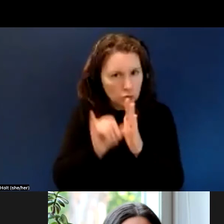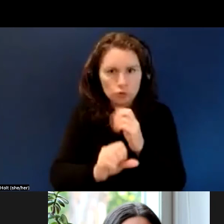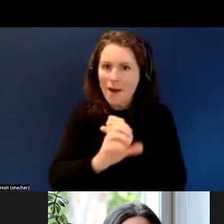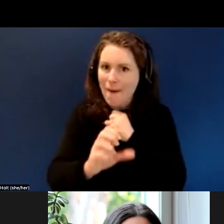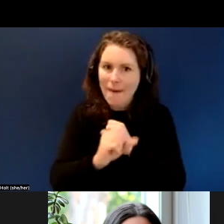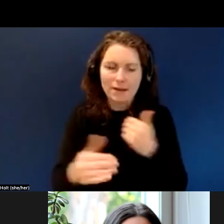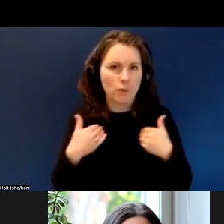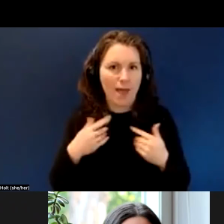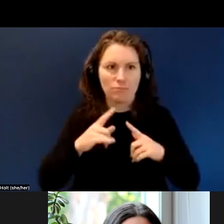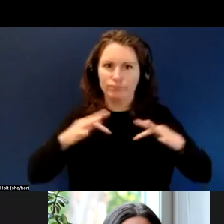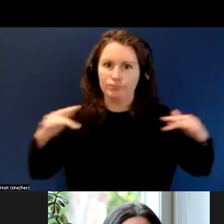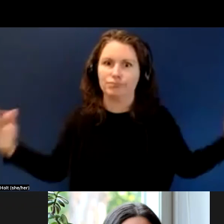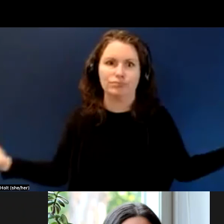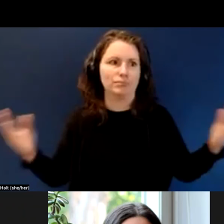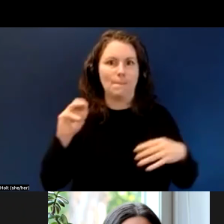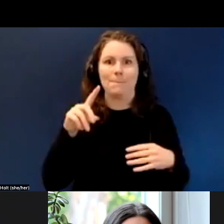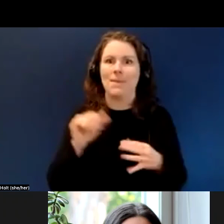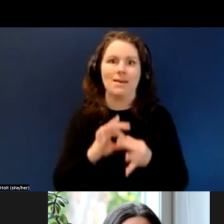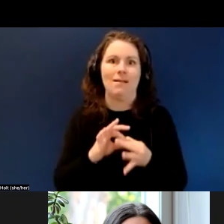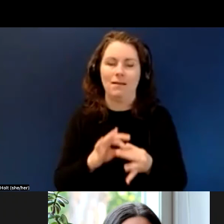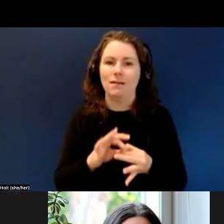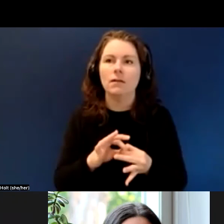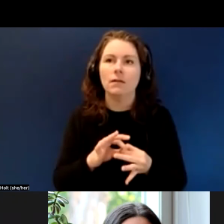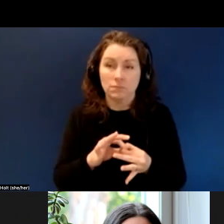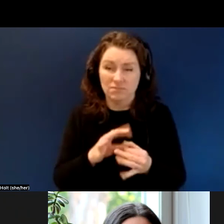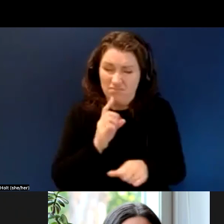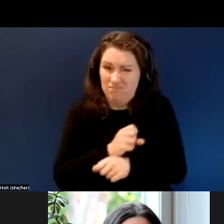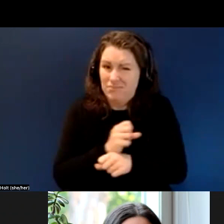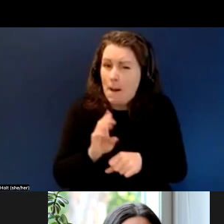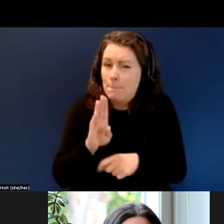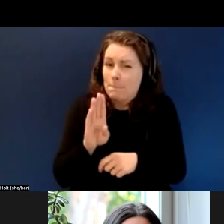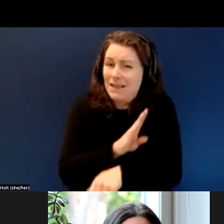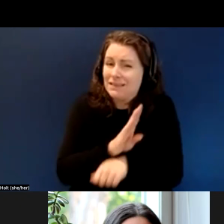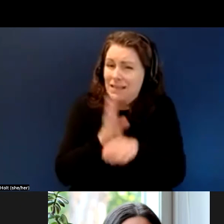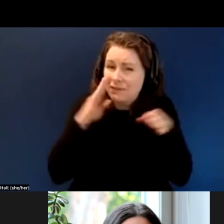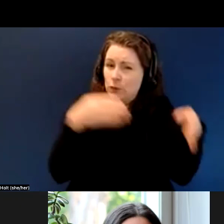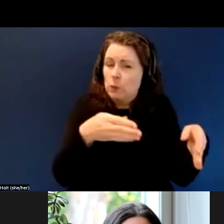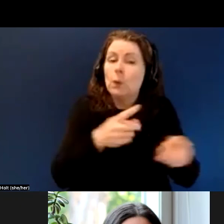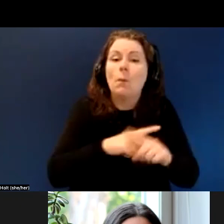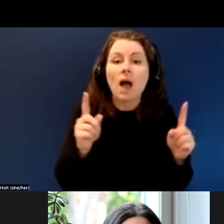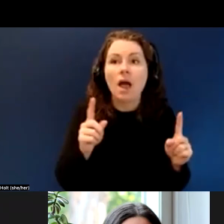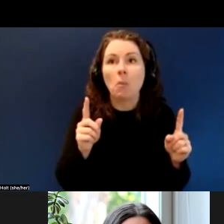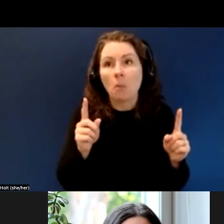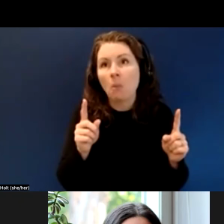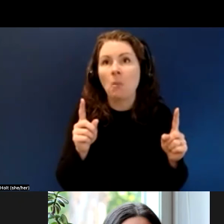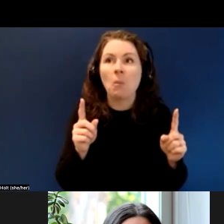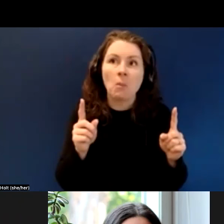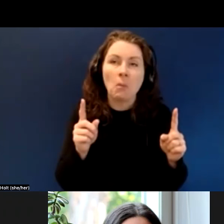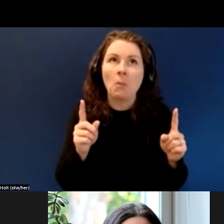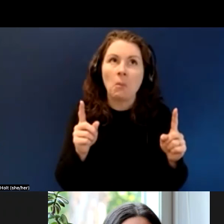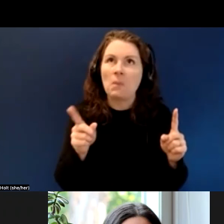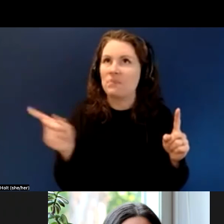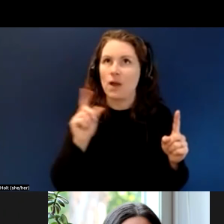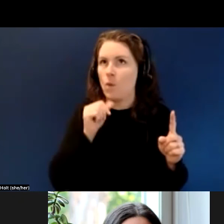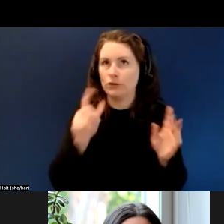other media related to it, because there was like a business lens. But again, it wasn't, as far as I know, they were not showing